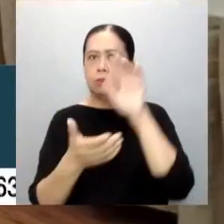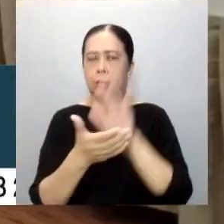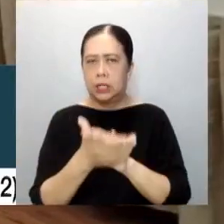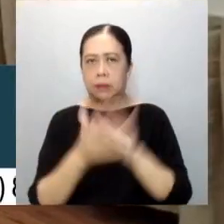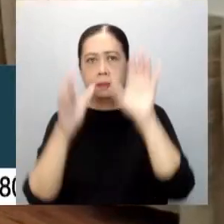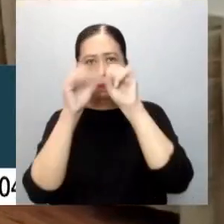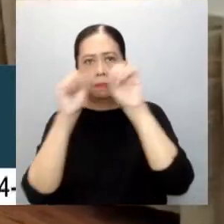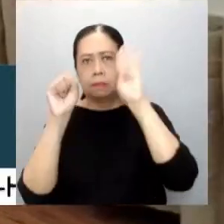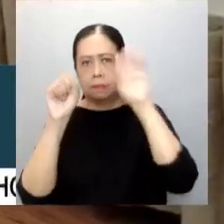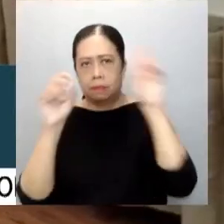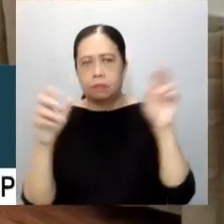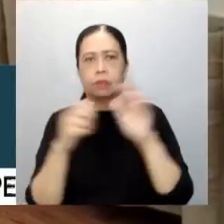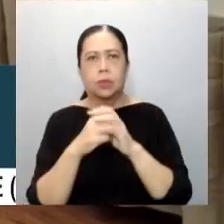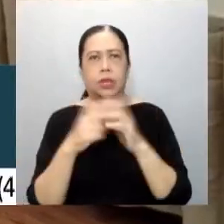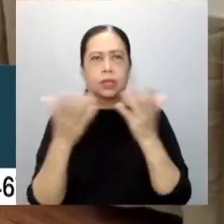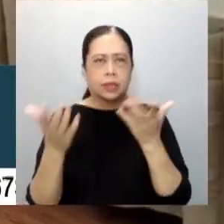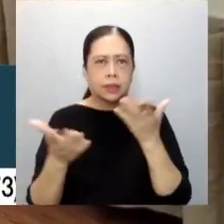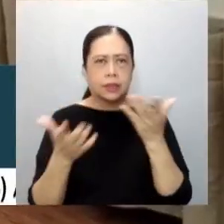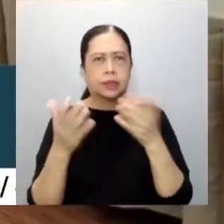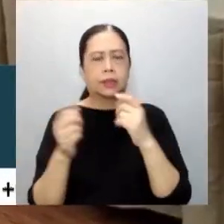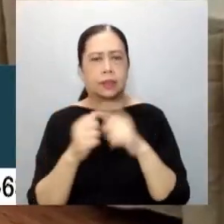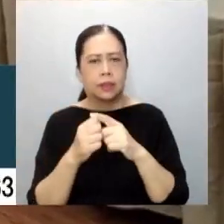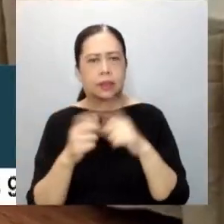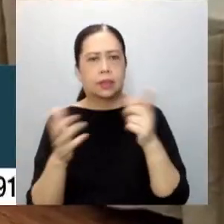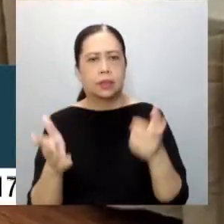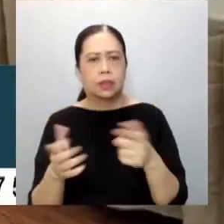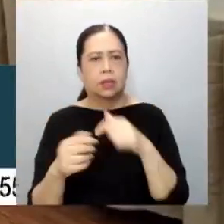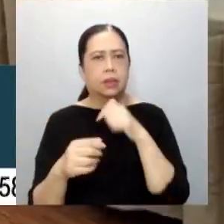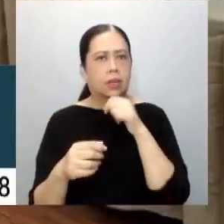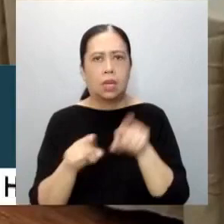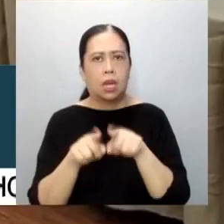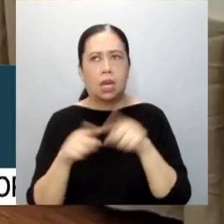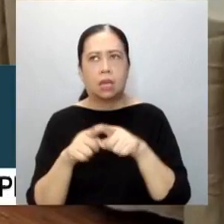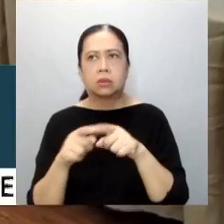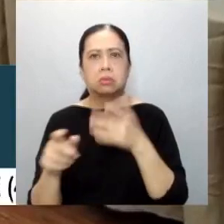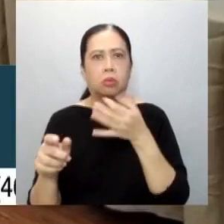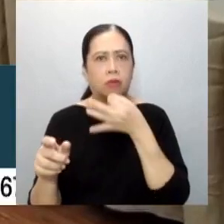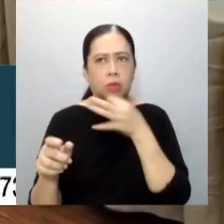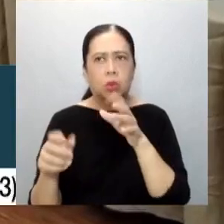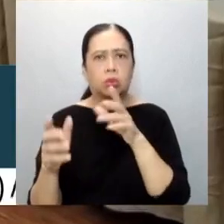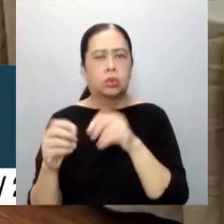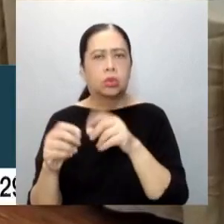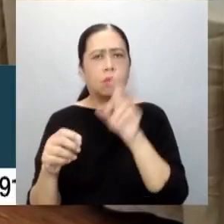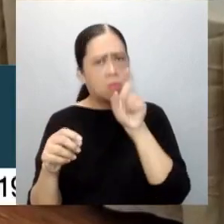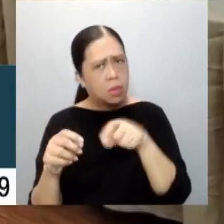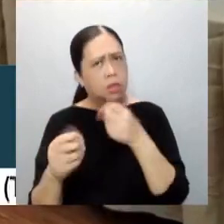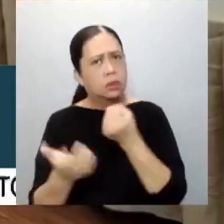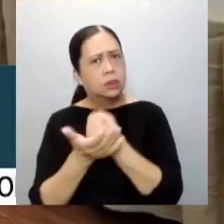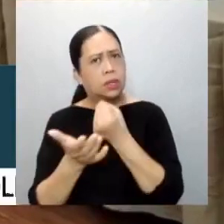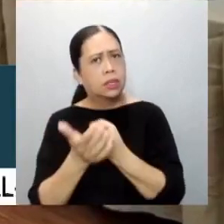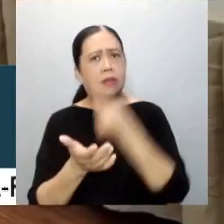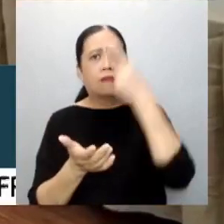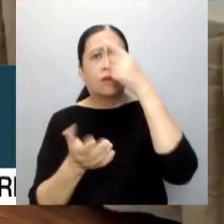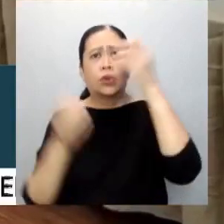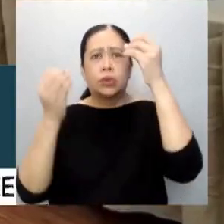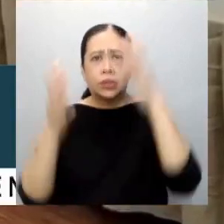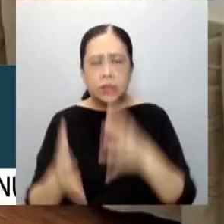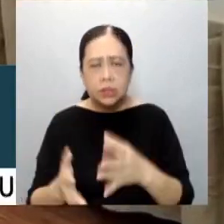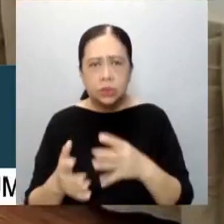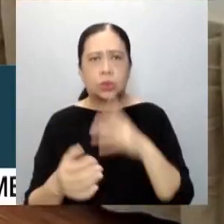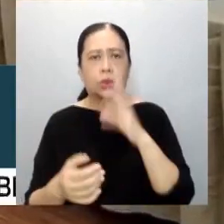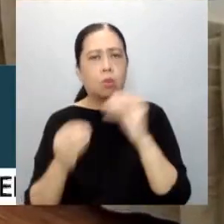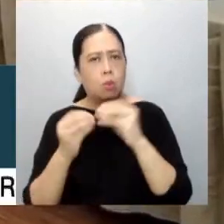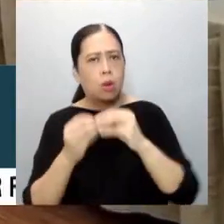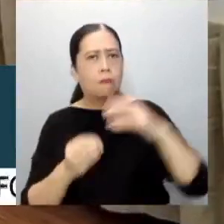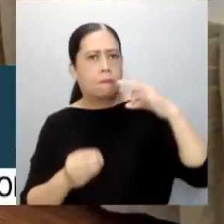needs remediation, not a pass or failure, but a chance to implement salary increase for teachers, more benefits, and respect for